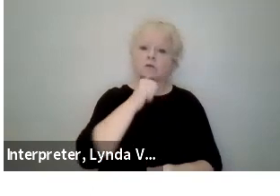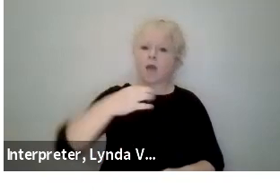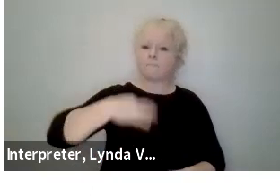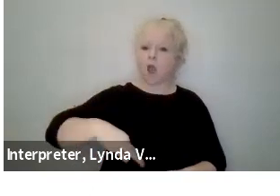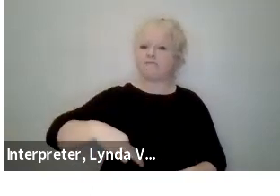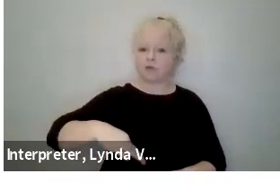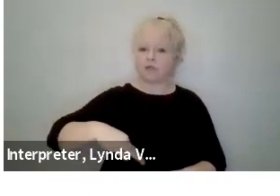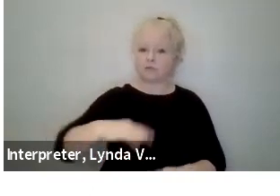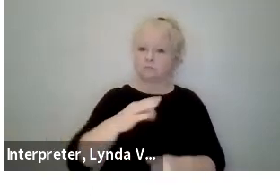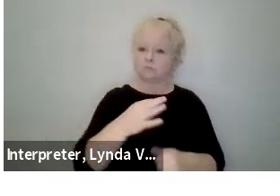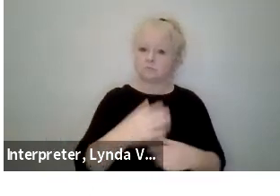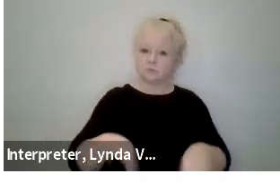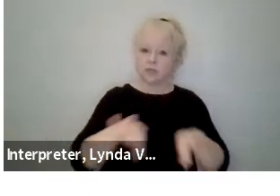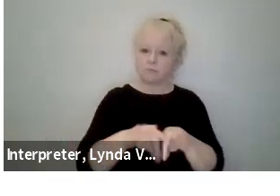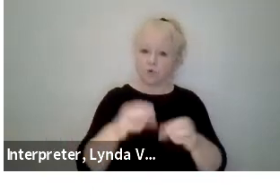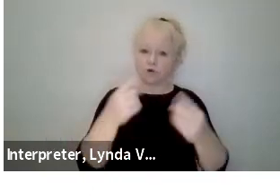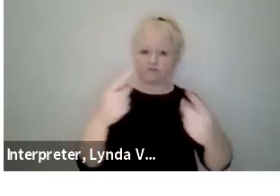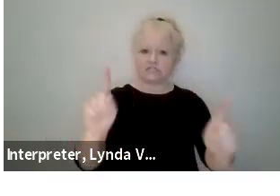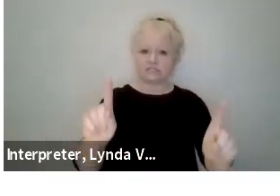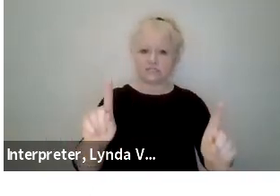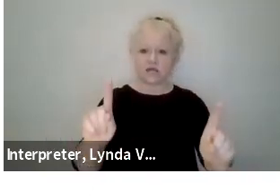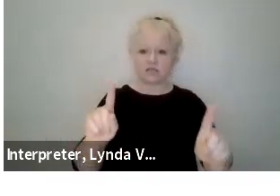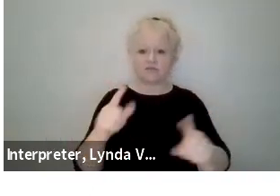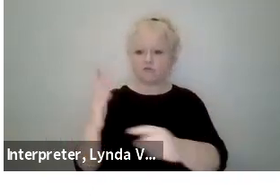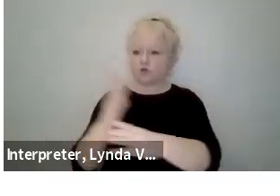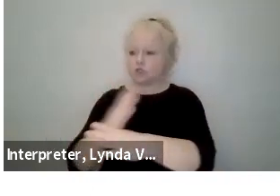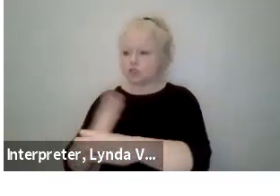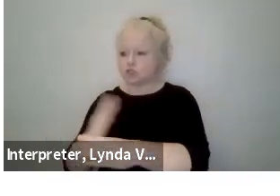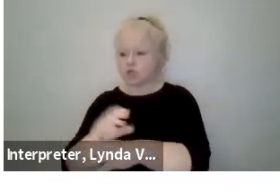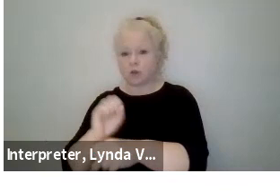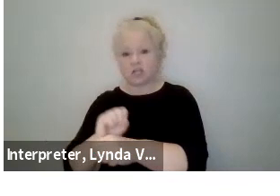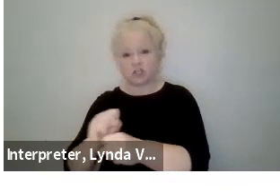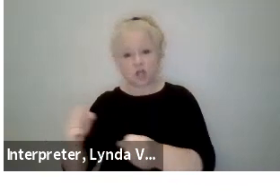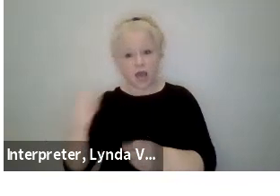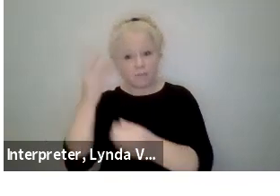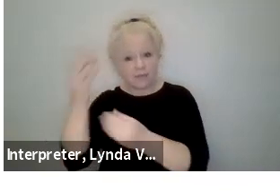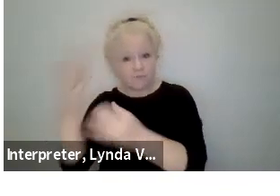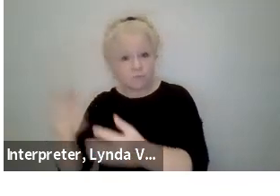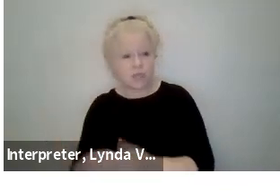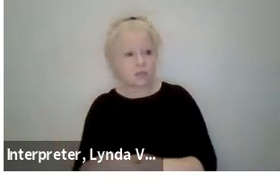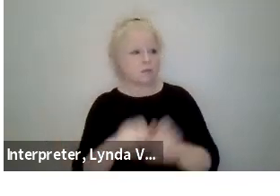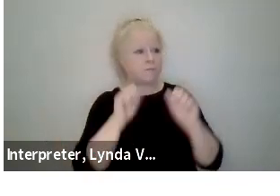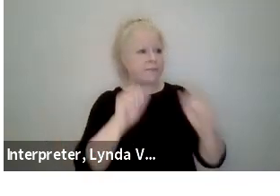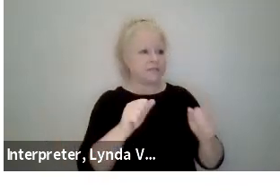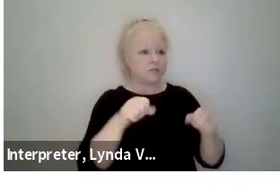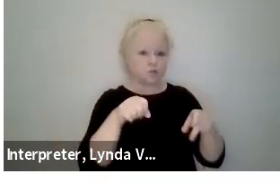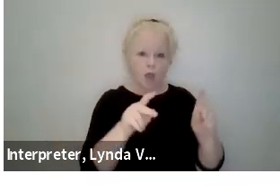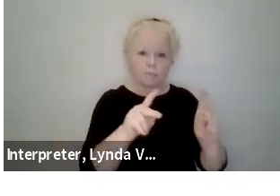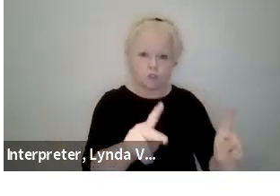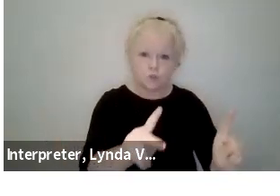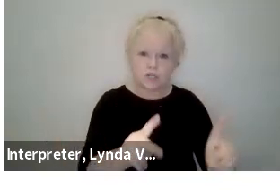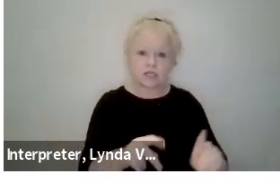really important for success, for sharing job leads, potential opportunities, and that's been